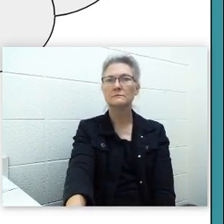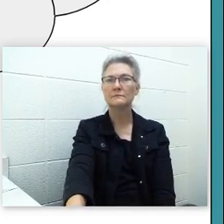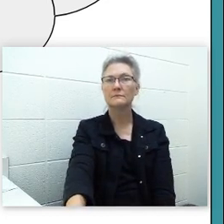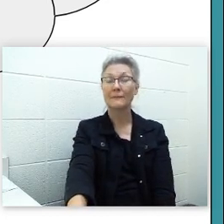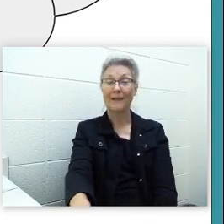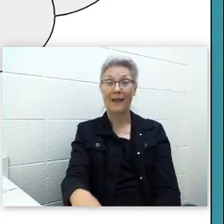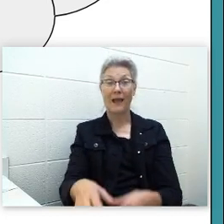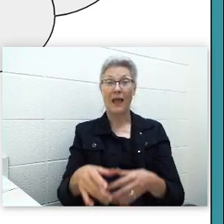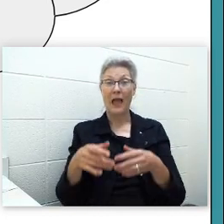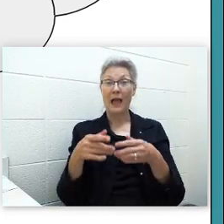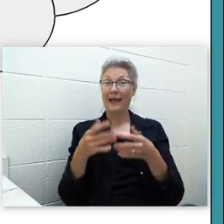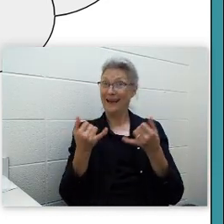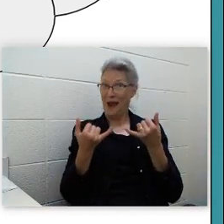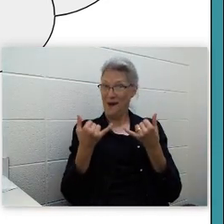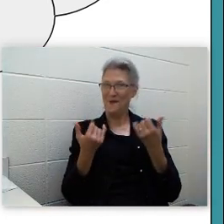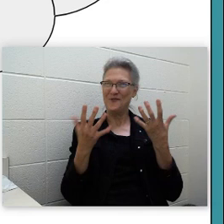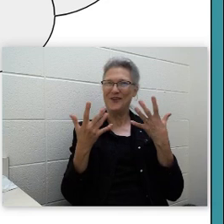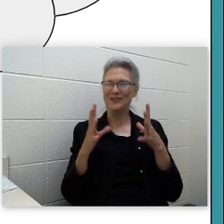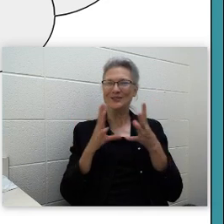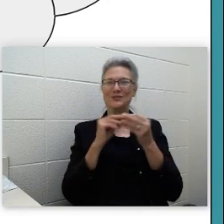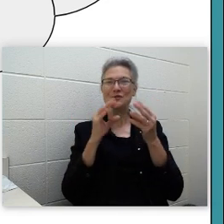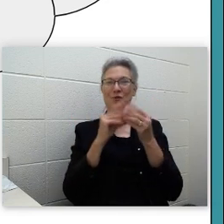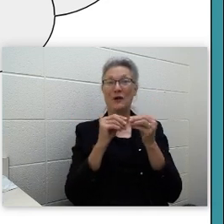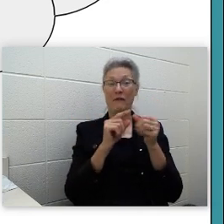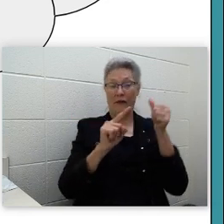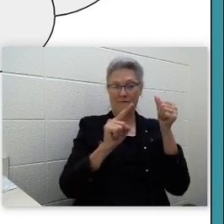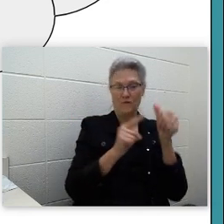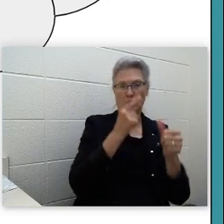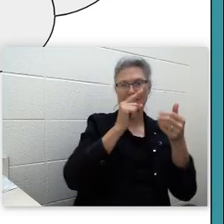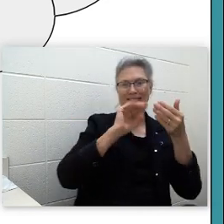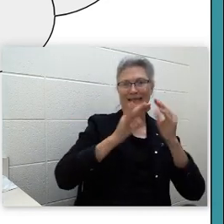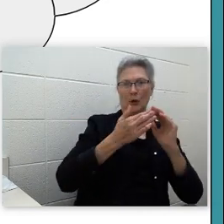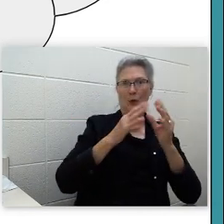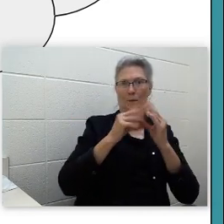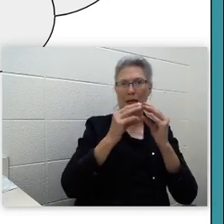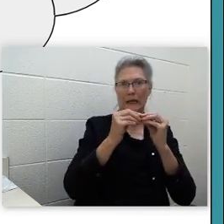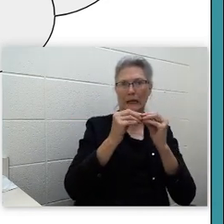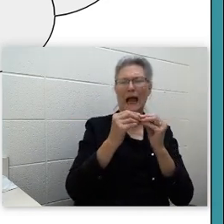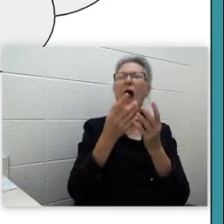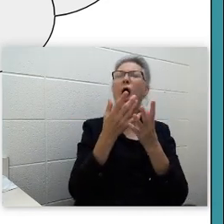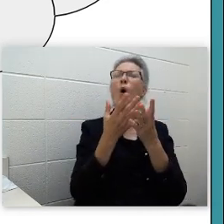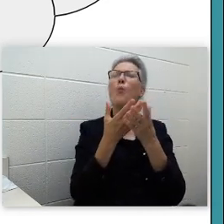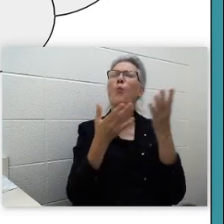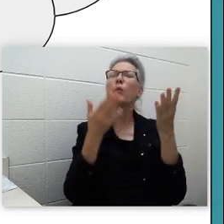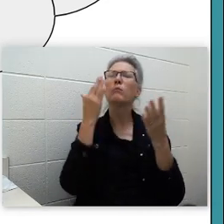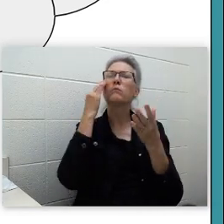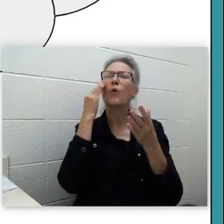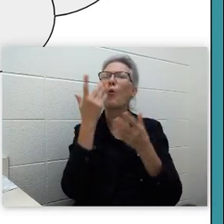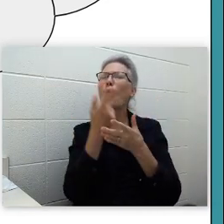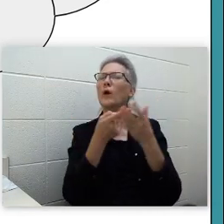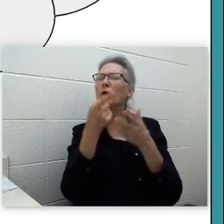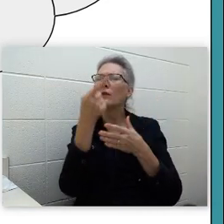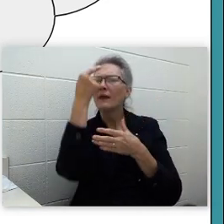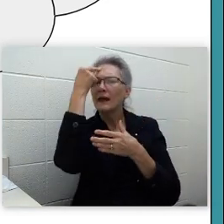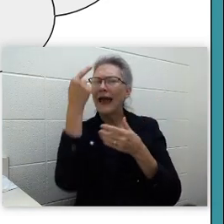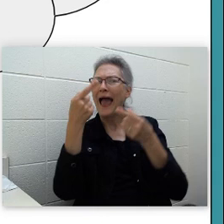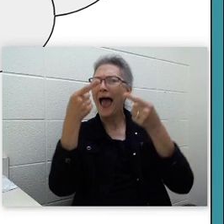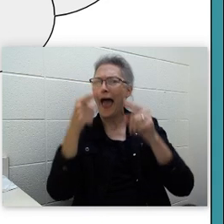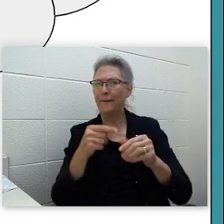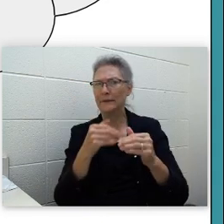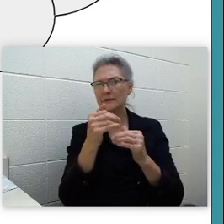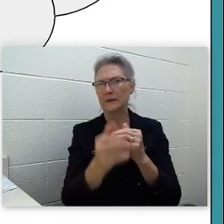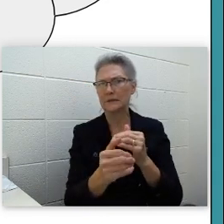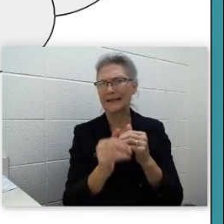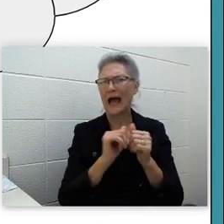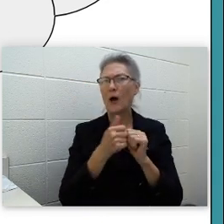Now that we've finished the story of the first town meeting, I want to know, what do you think happens next? How do the